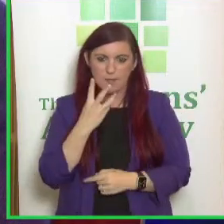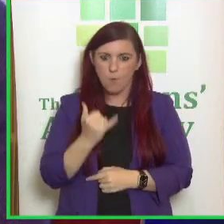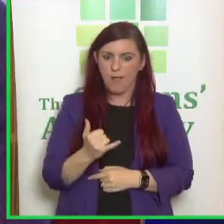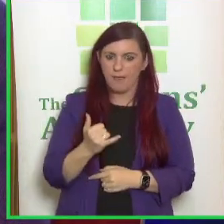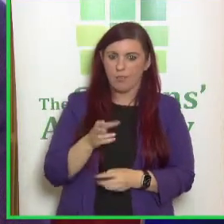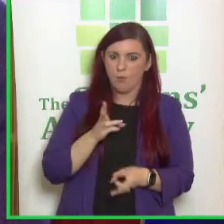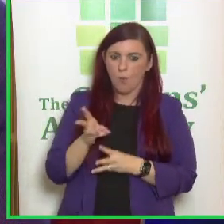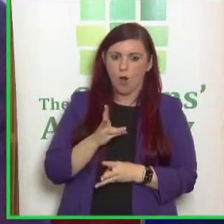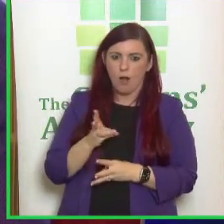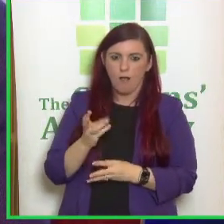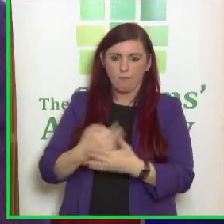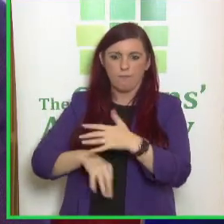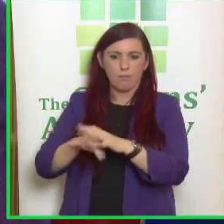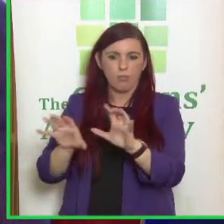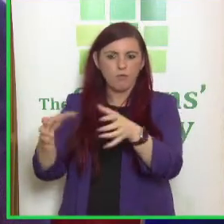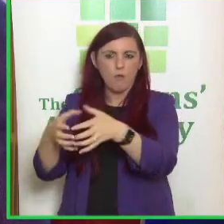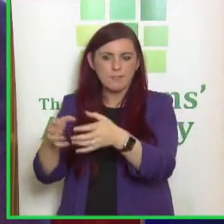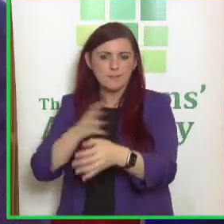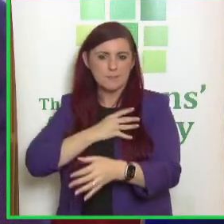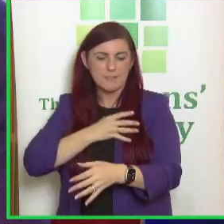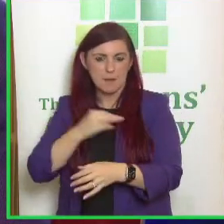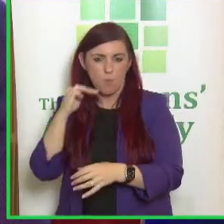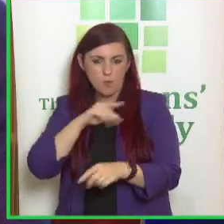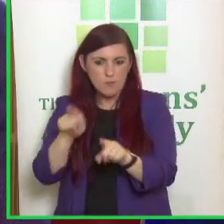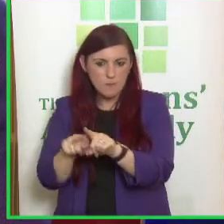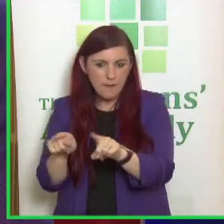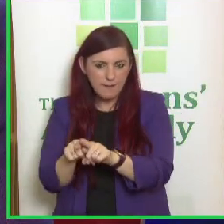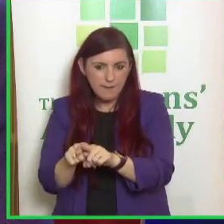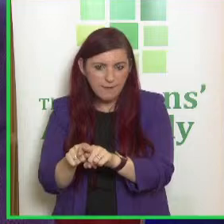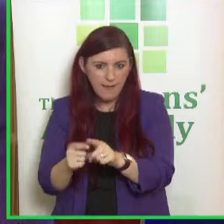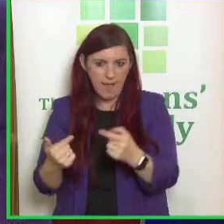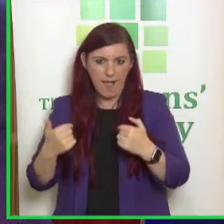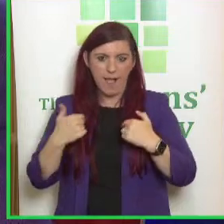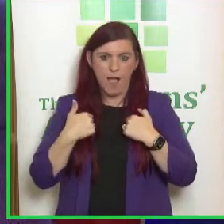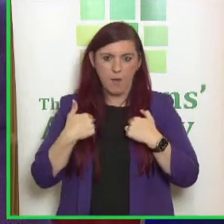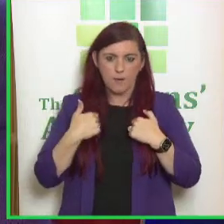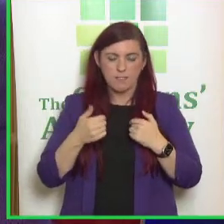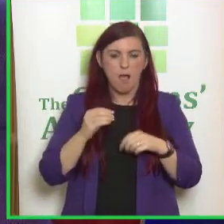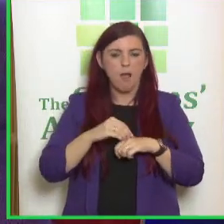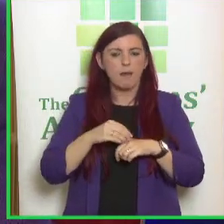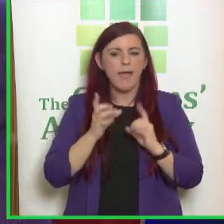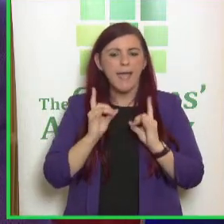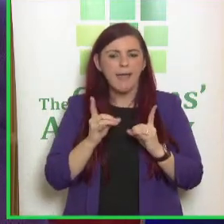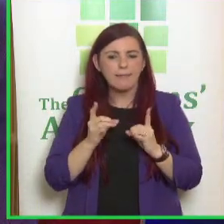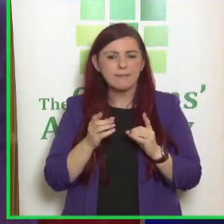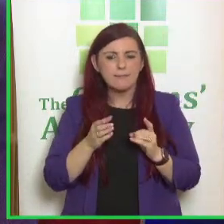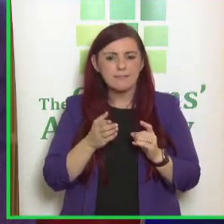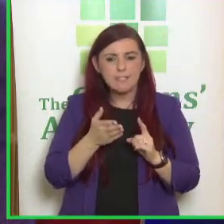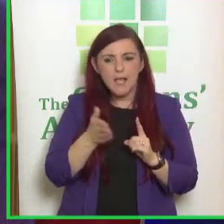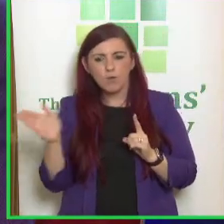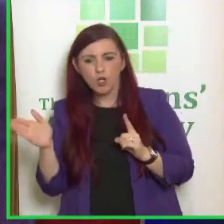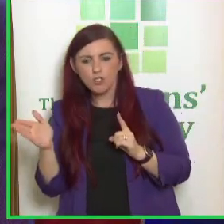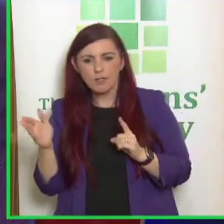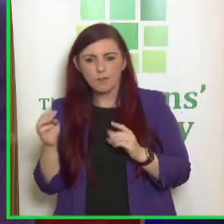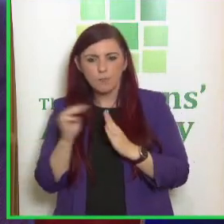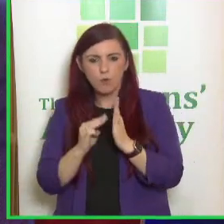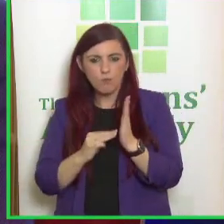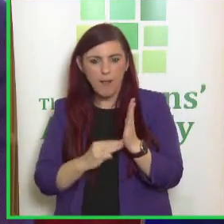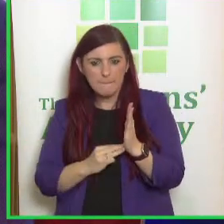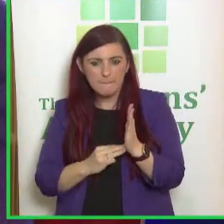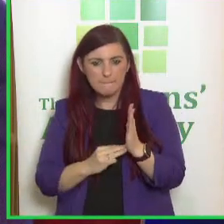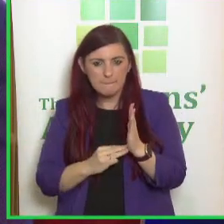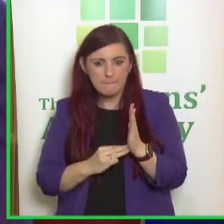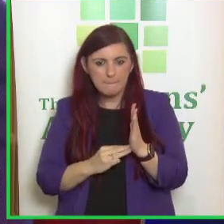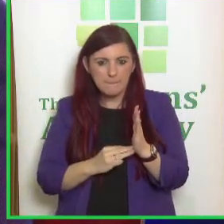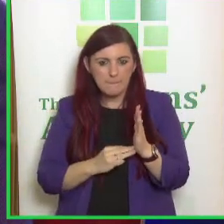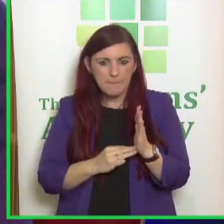Oireachtas Committee will be really important. Again, I'm working on a health diversion programme, working with the Department of Justice around that. There